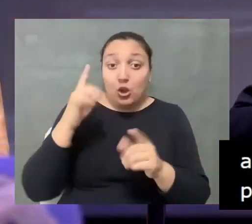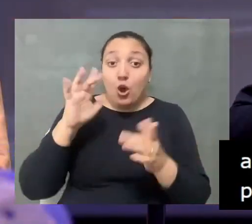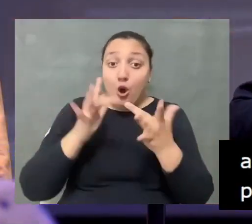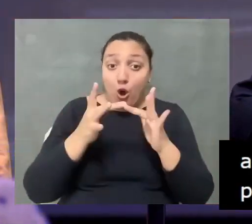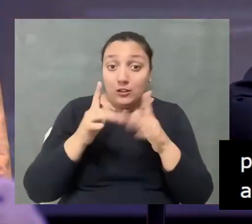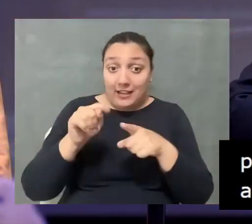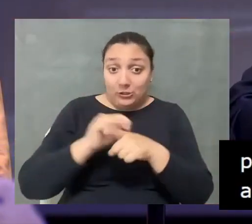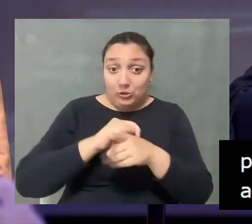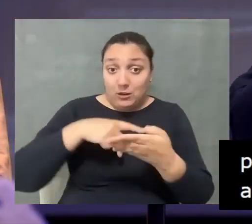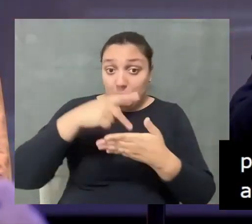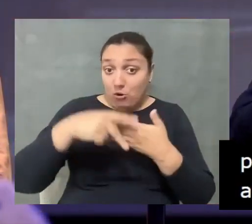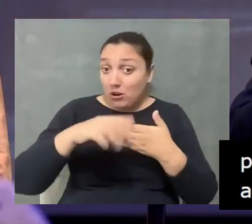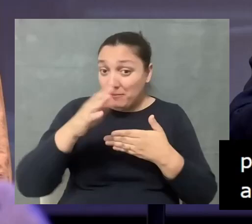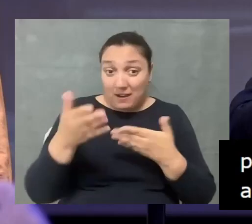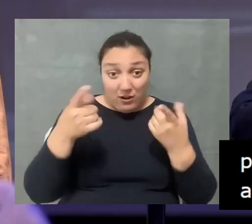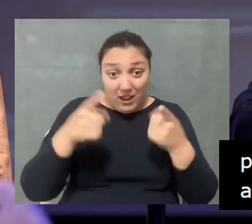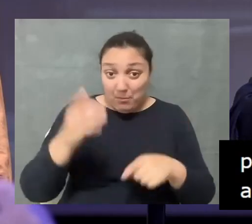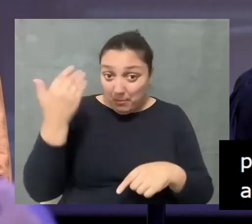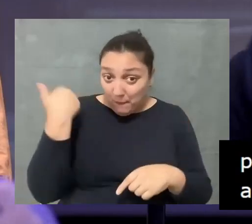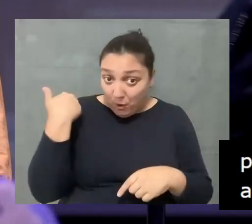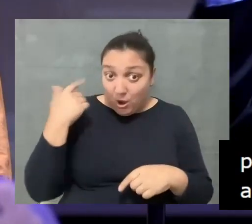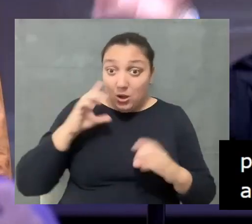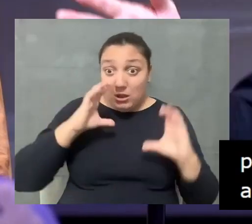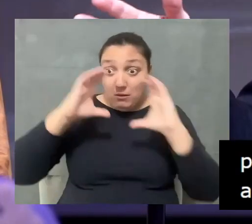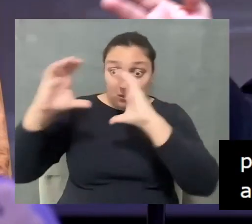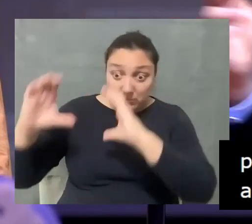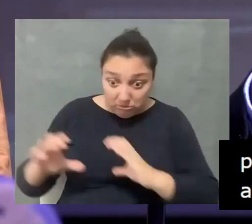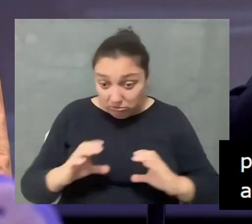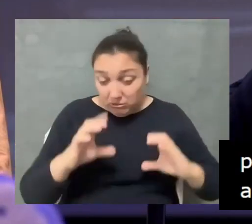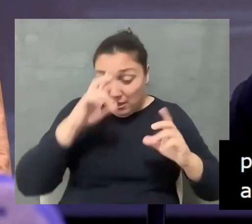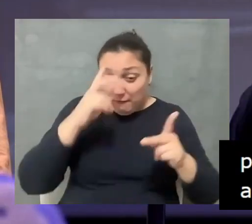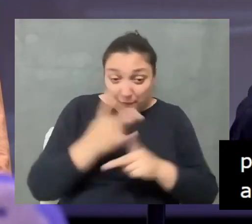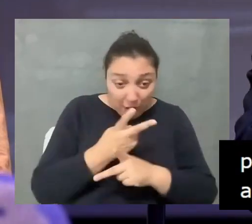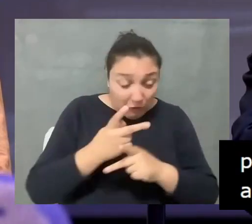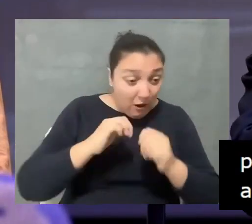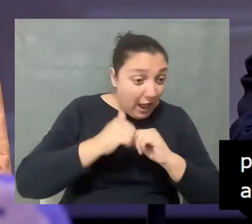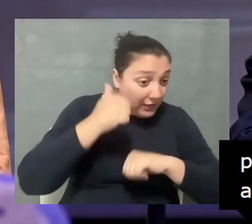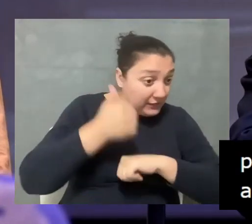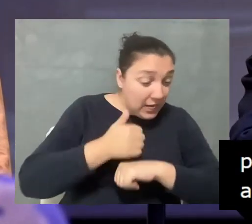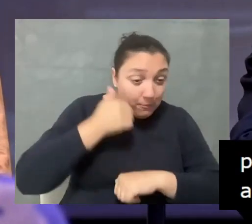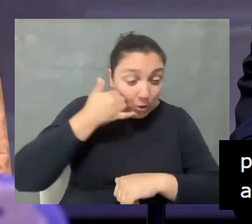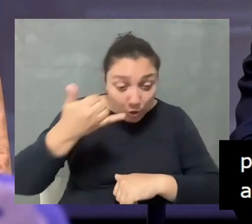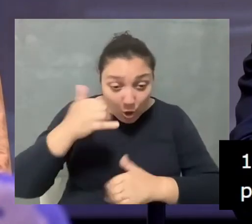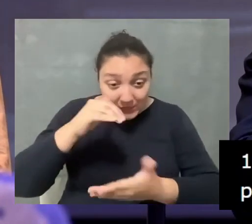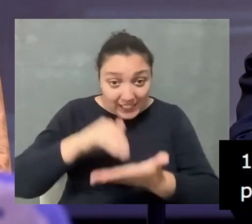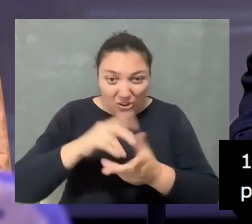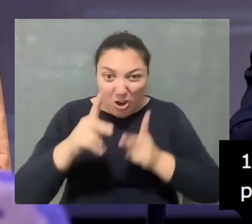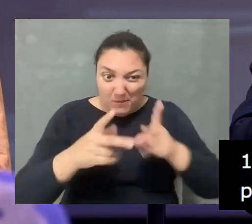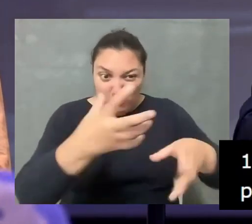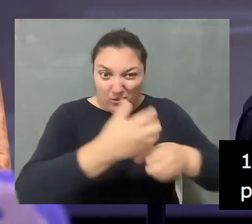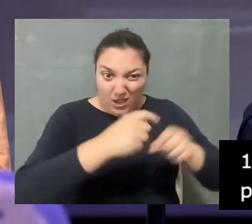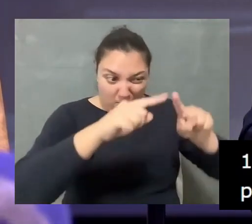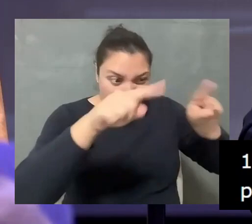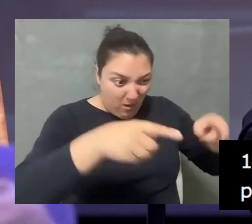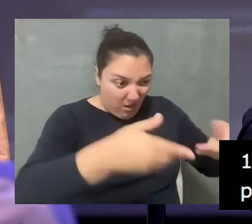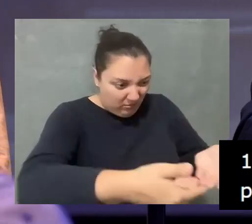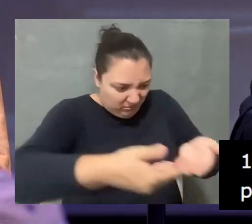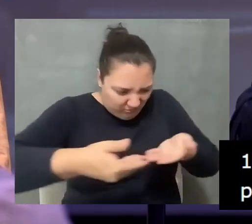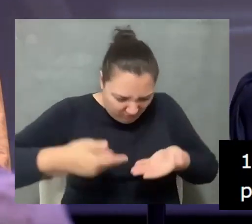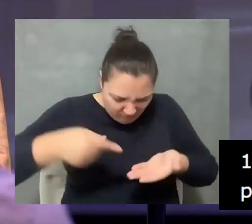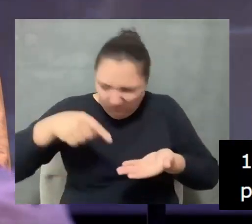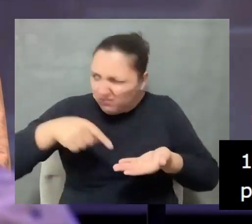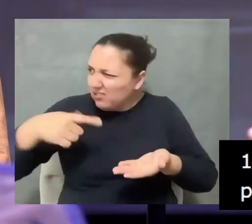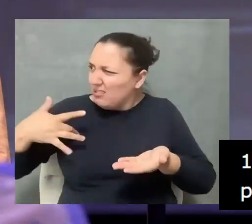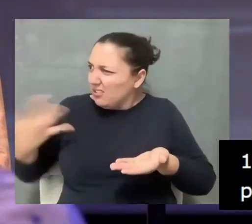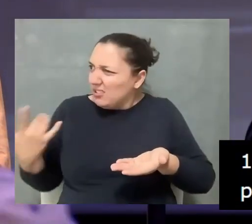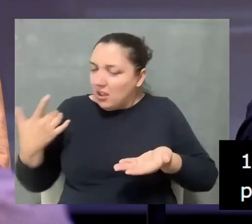never done before. We were up all night trying to figure out how do you do a call center. People were getting boxes at their door and they were like, what is in this box? And